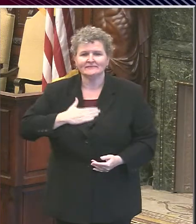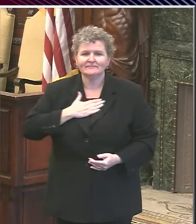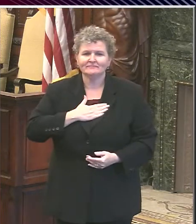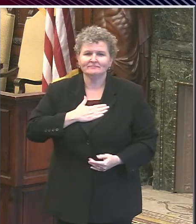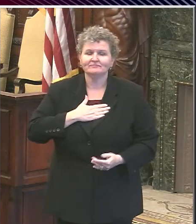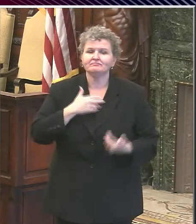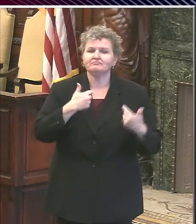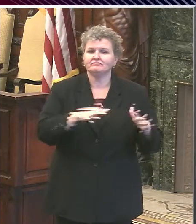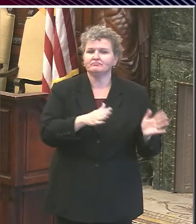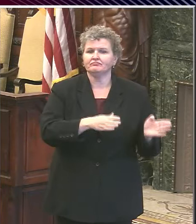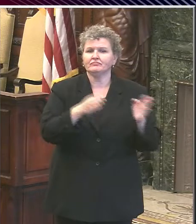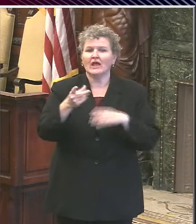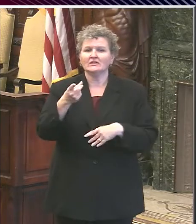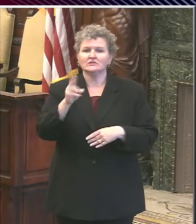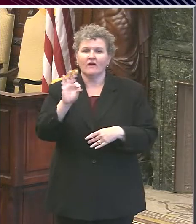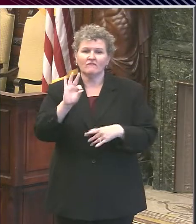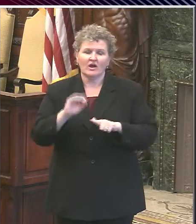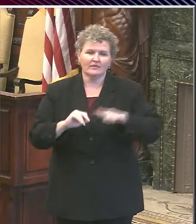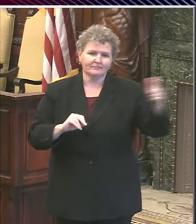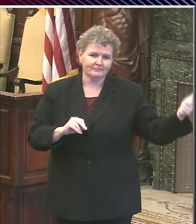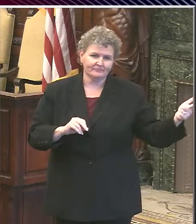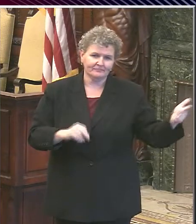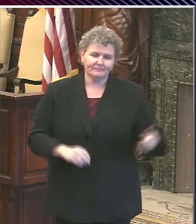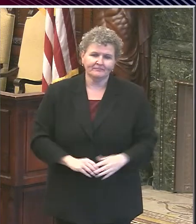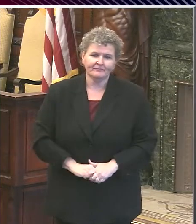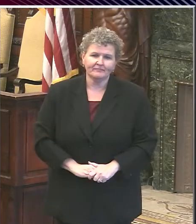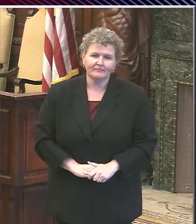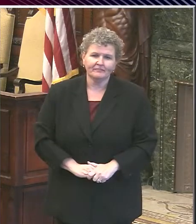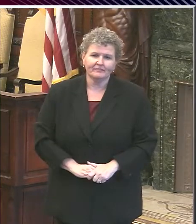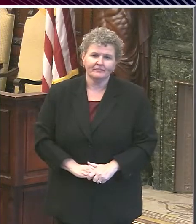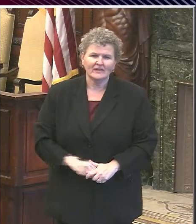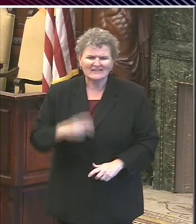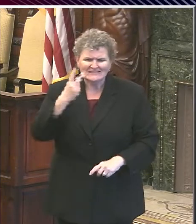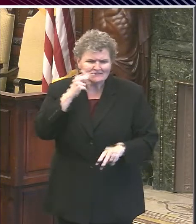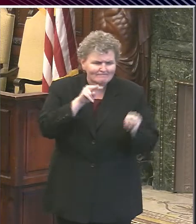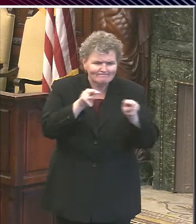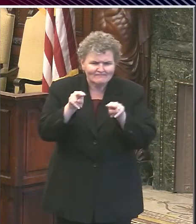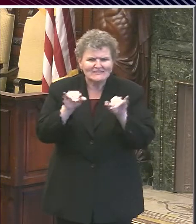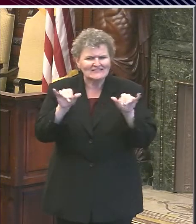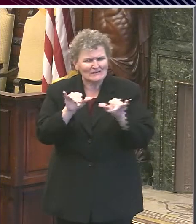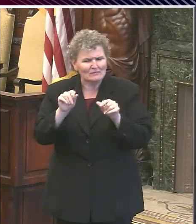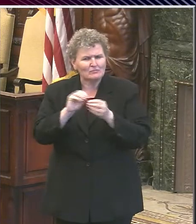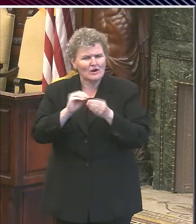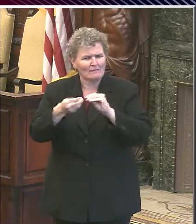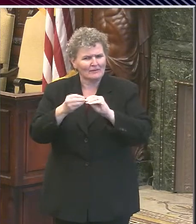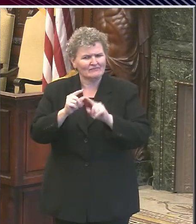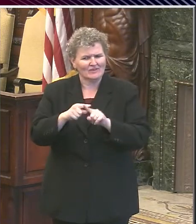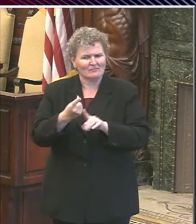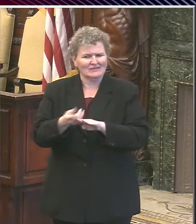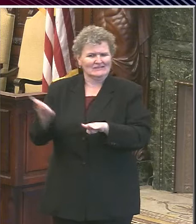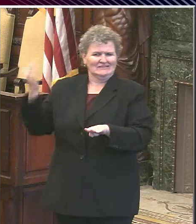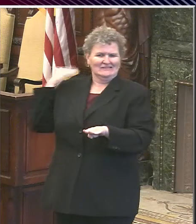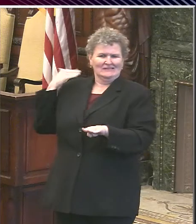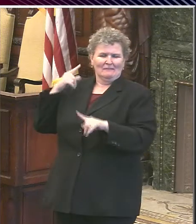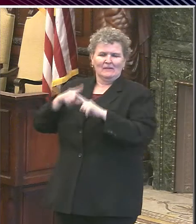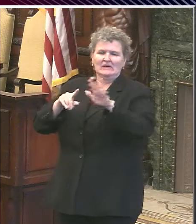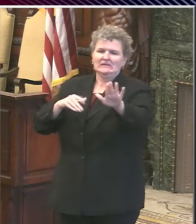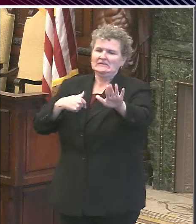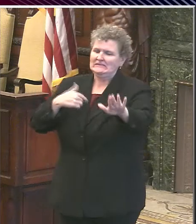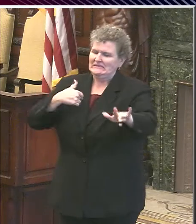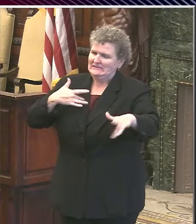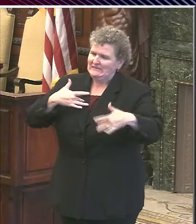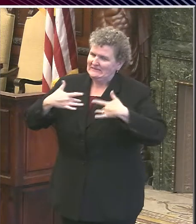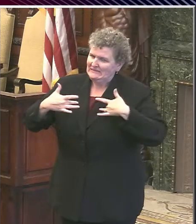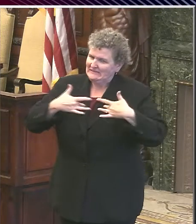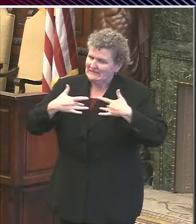Thank you very much, Mayor. We are seeing similar case counts for the coronavirus infection in Philadelphia, but we do have concern about an outbreak that's occurring at